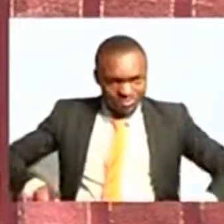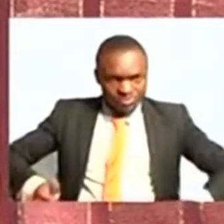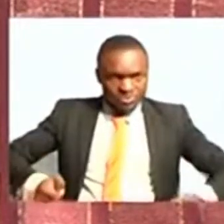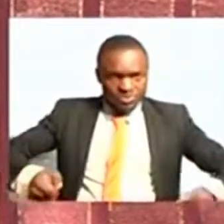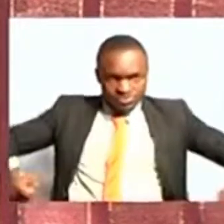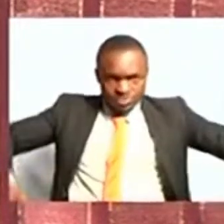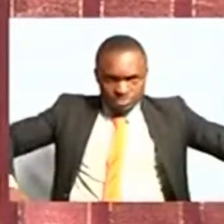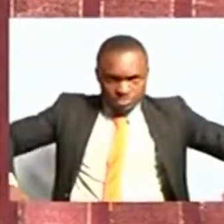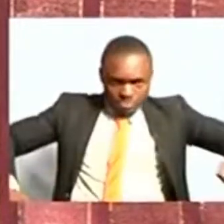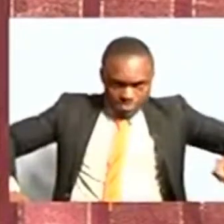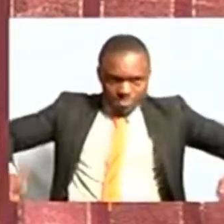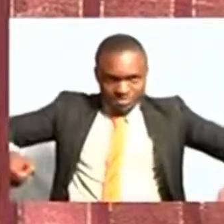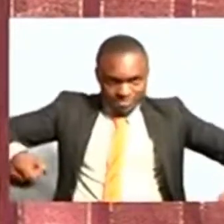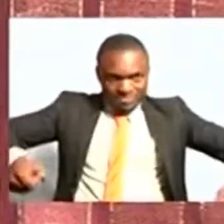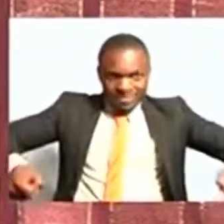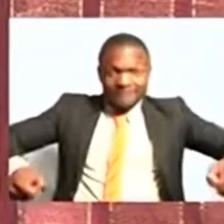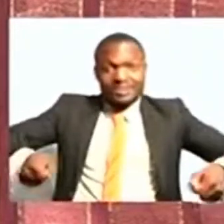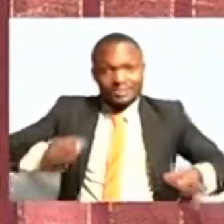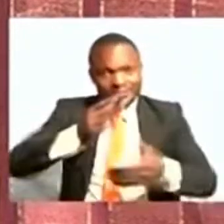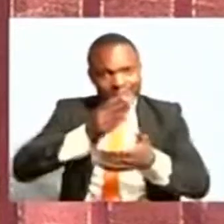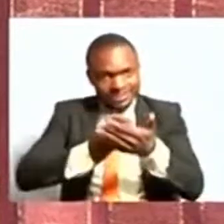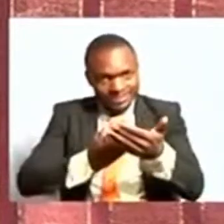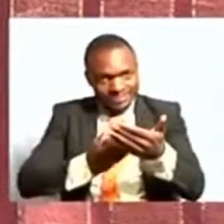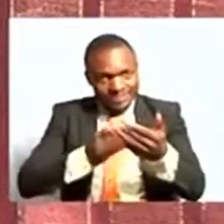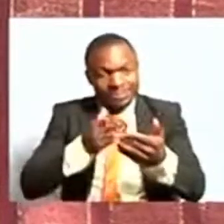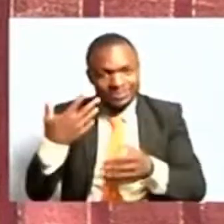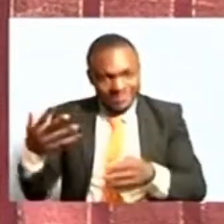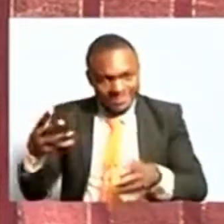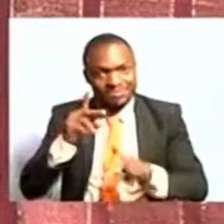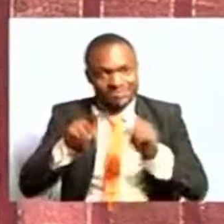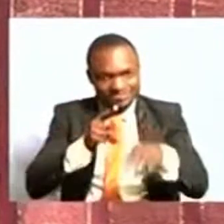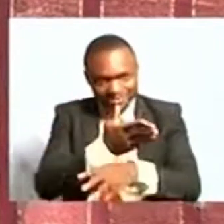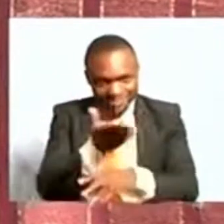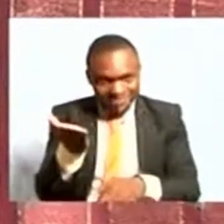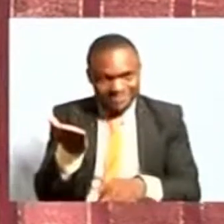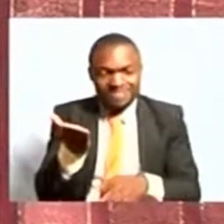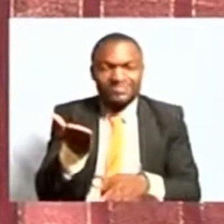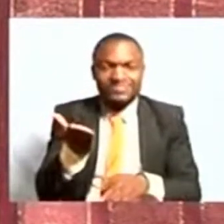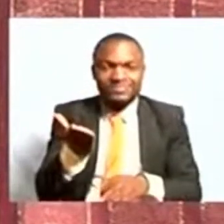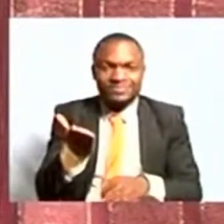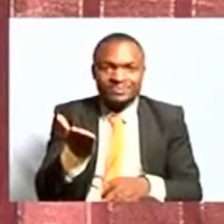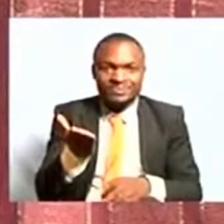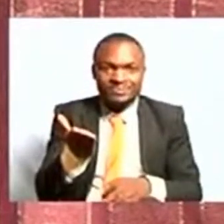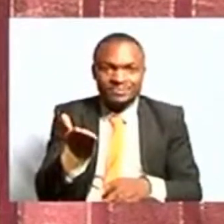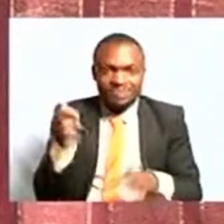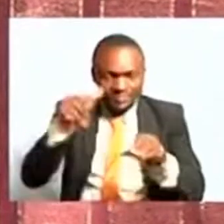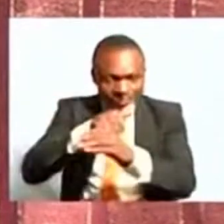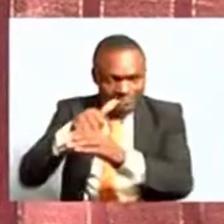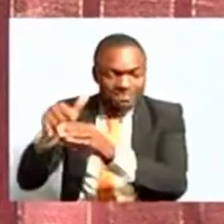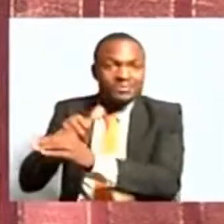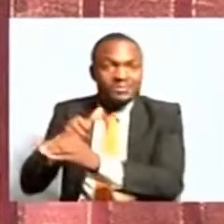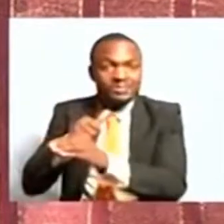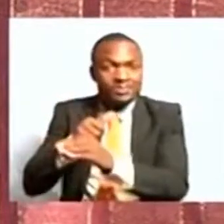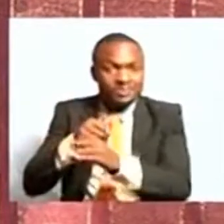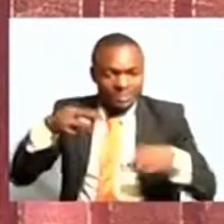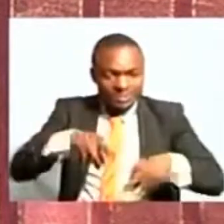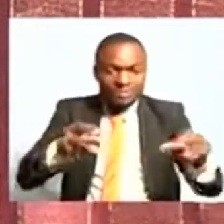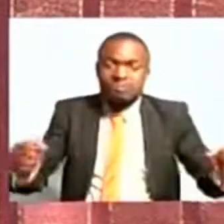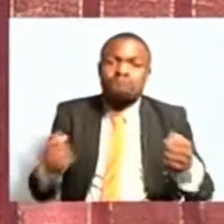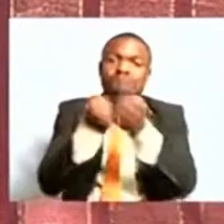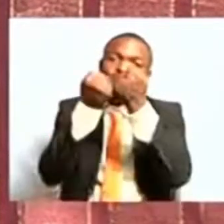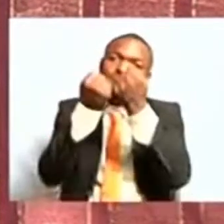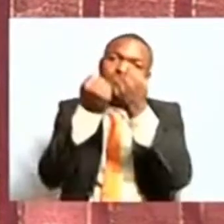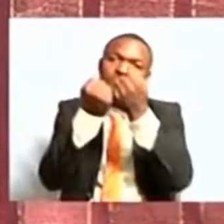crutches. So those are some of the things that these people who are going to be, who have been involved in road traffic crashes, or those